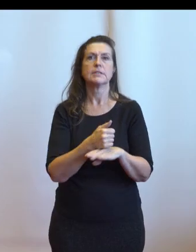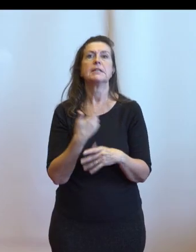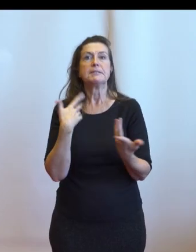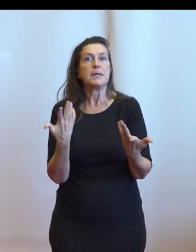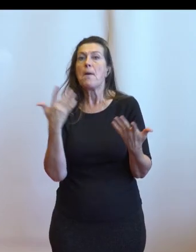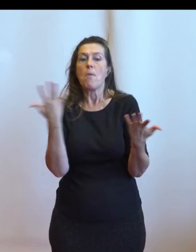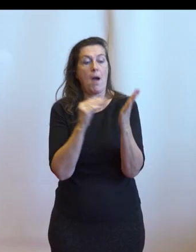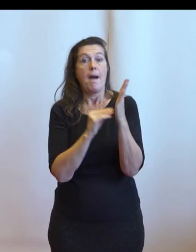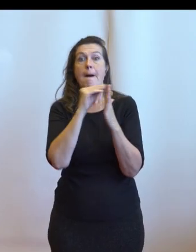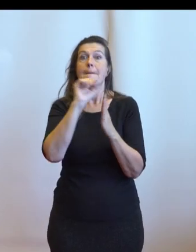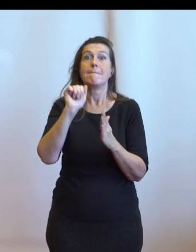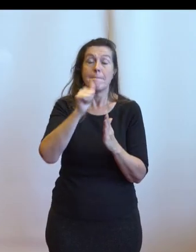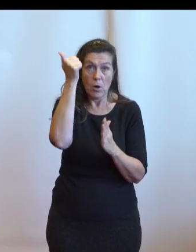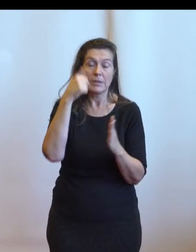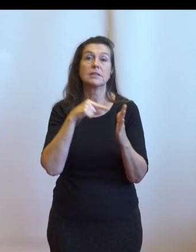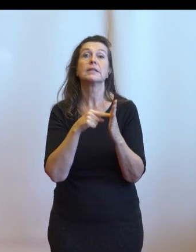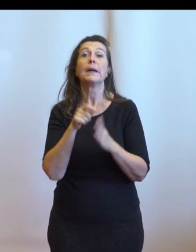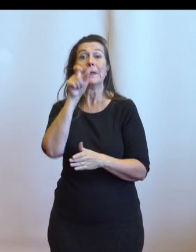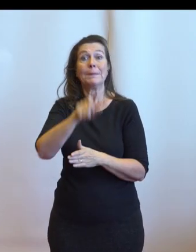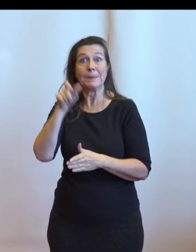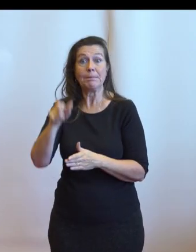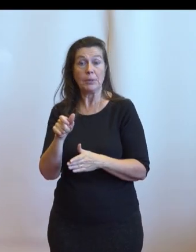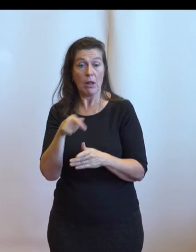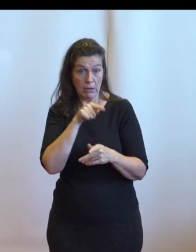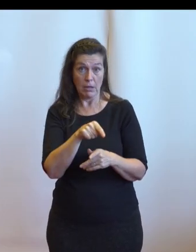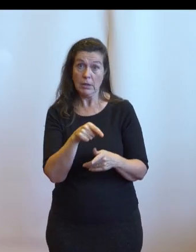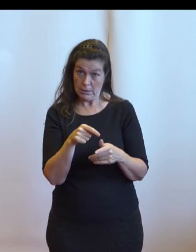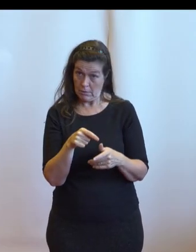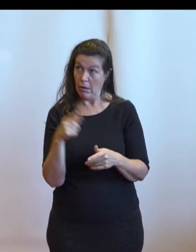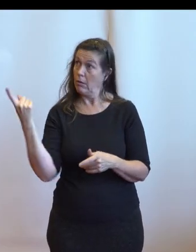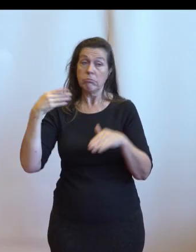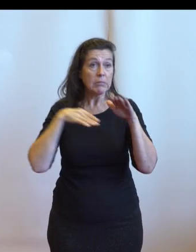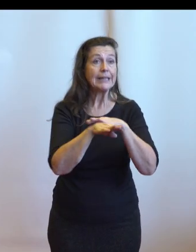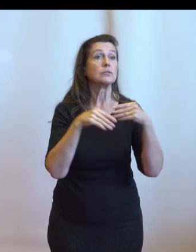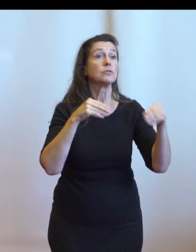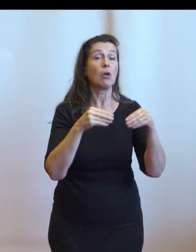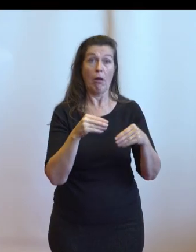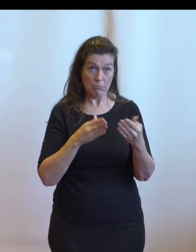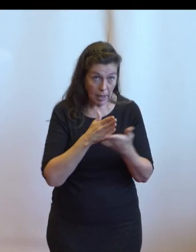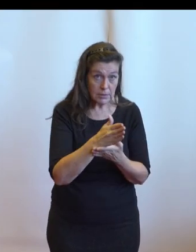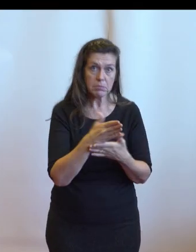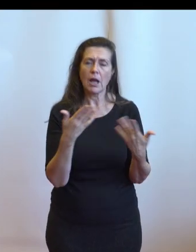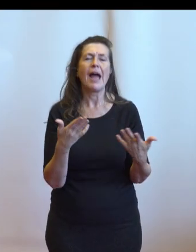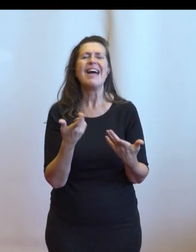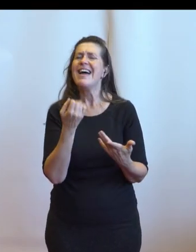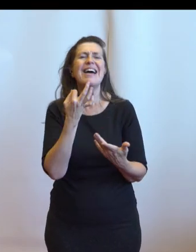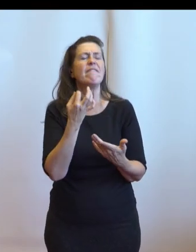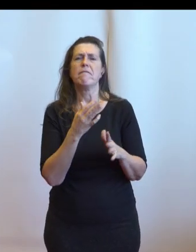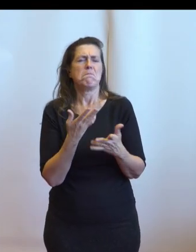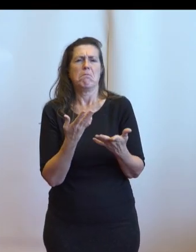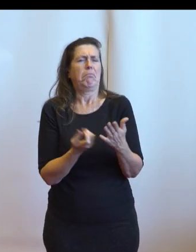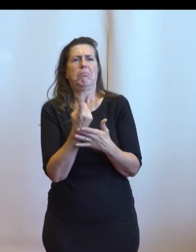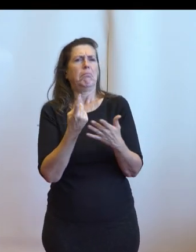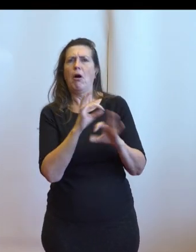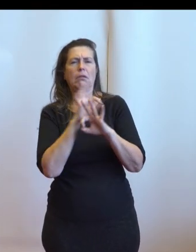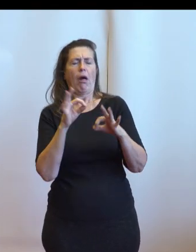the priority applications that our people use, are they accessible? If not, what is the remediation plan? So for example, again, I was talking about